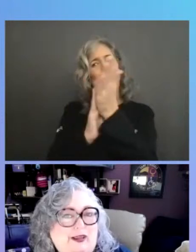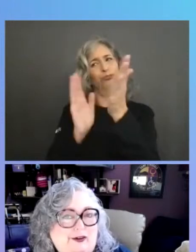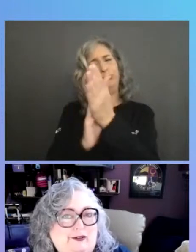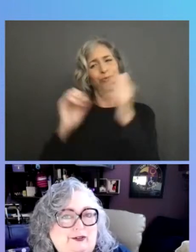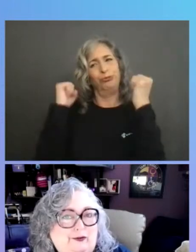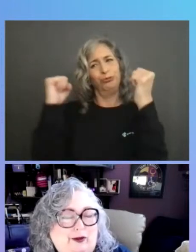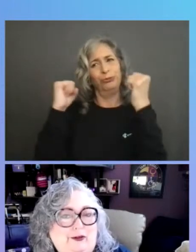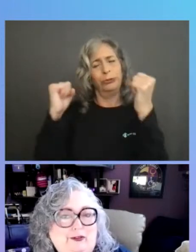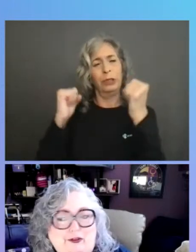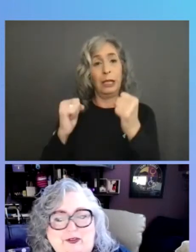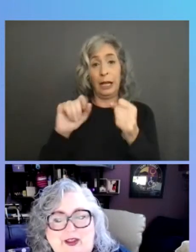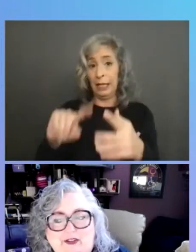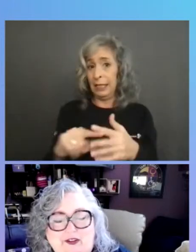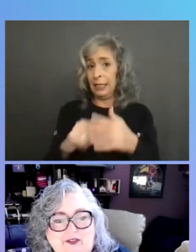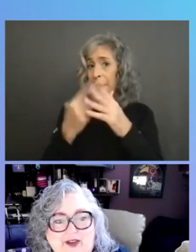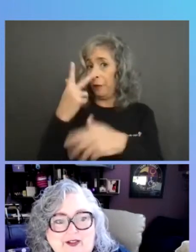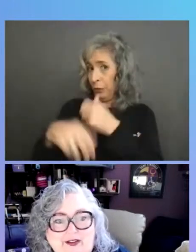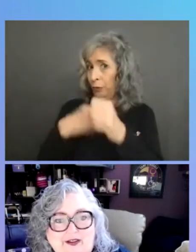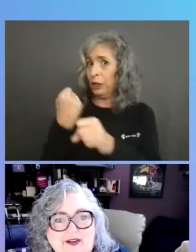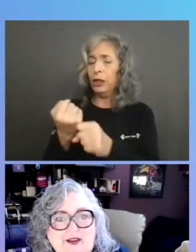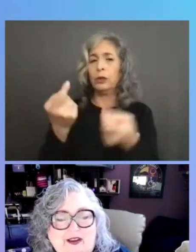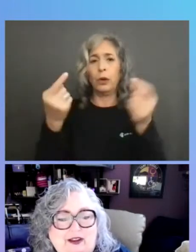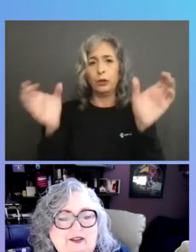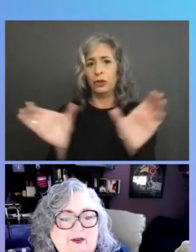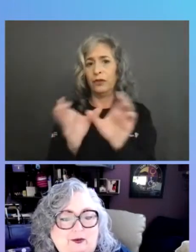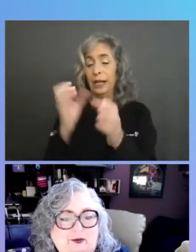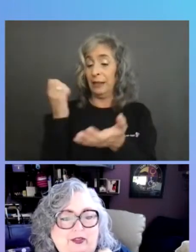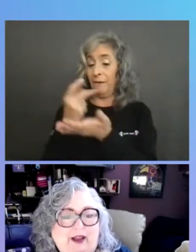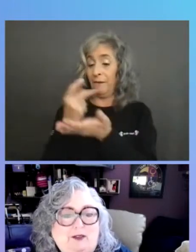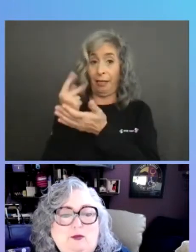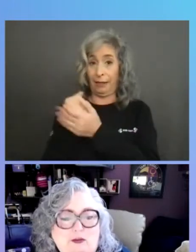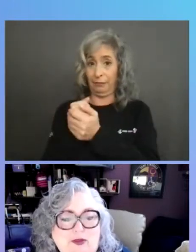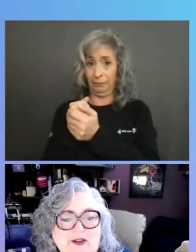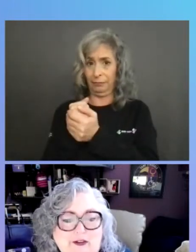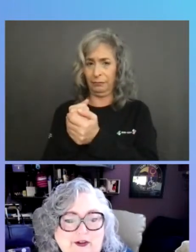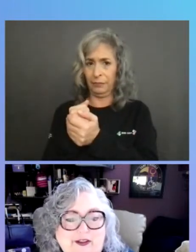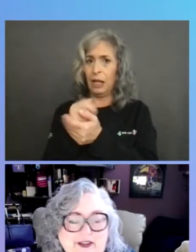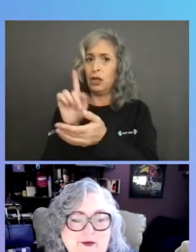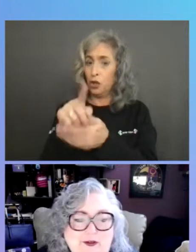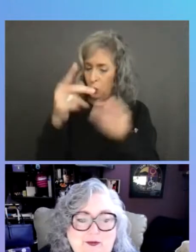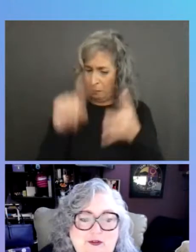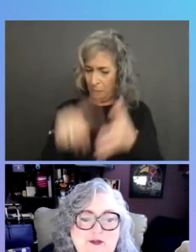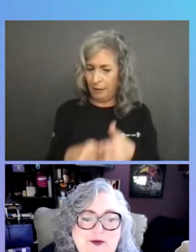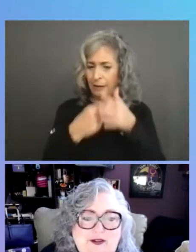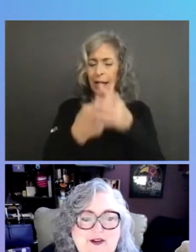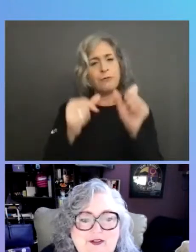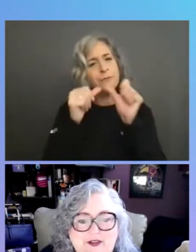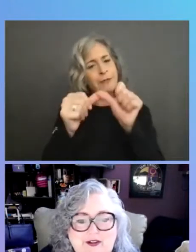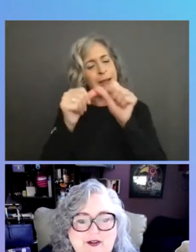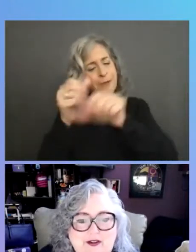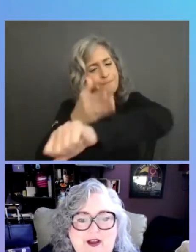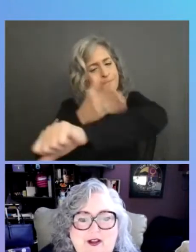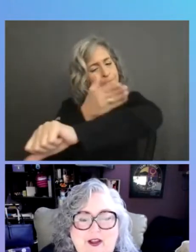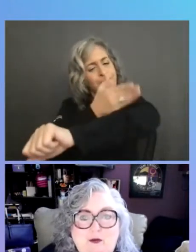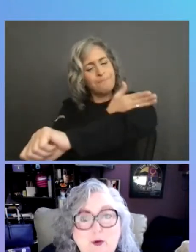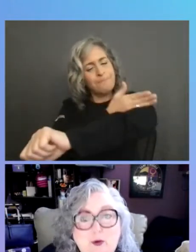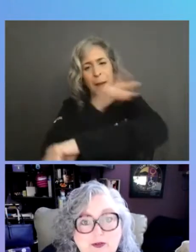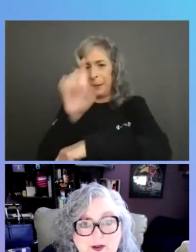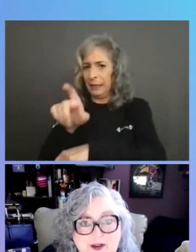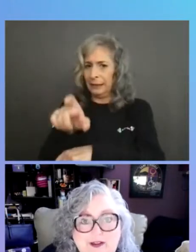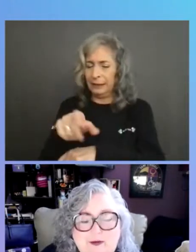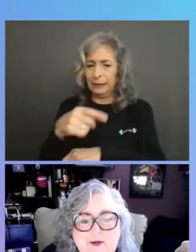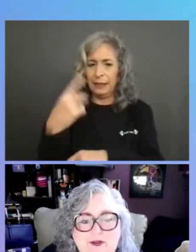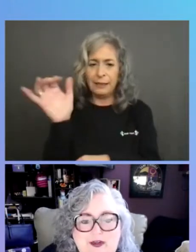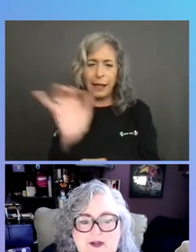your 3 years while your certification is valid. And so that's where you begin your continuous improvement. And there is a like a